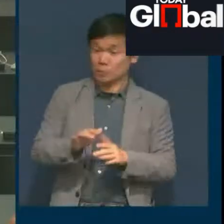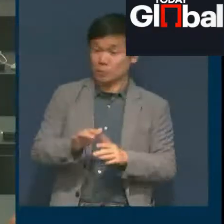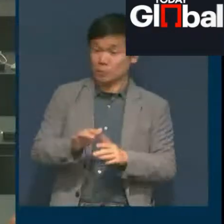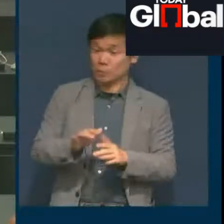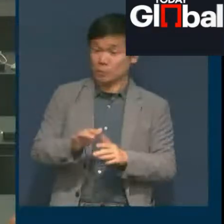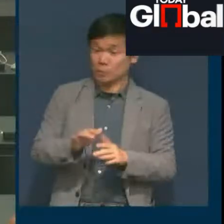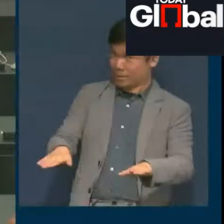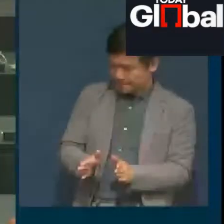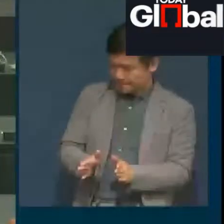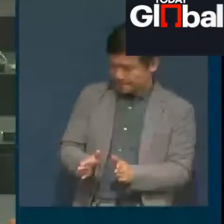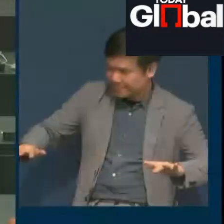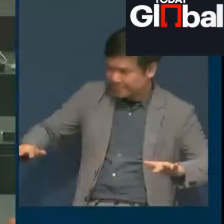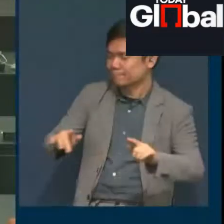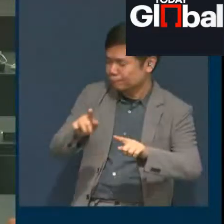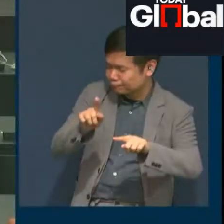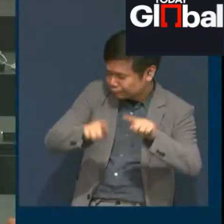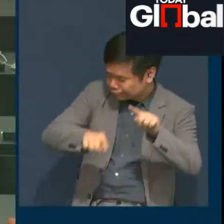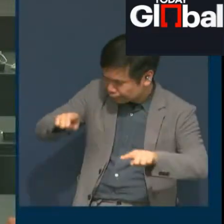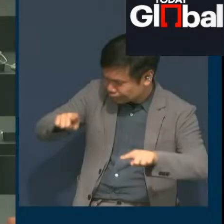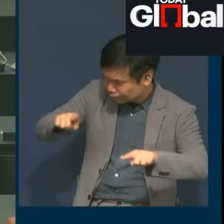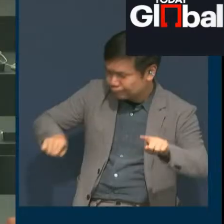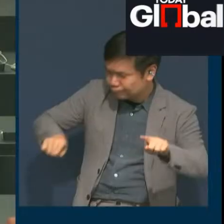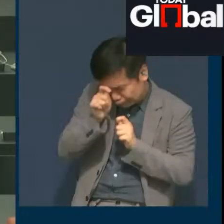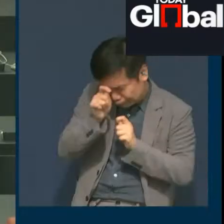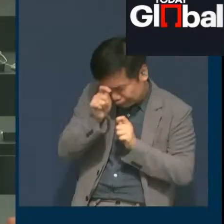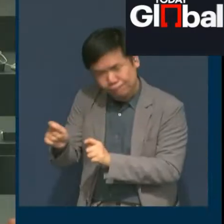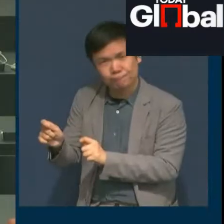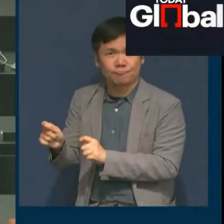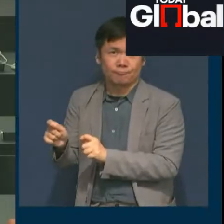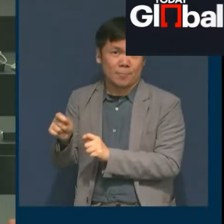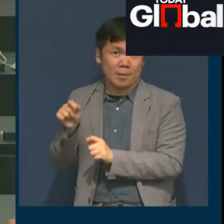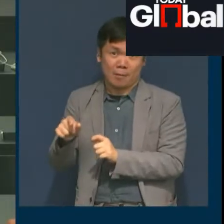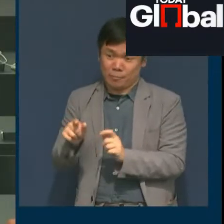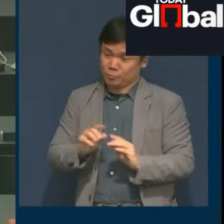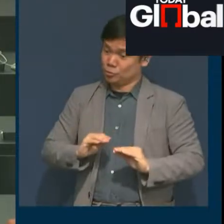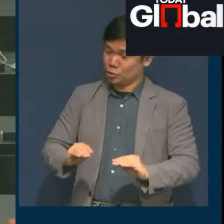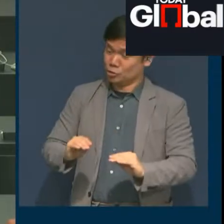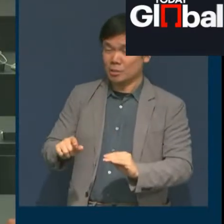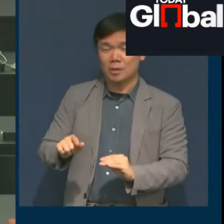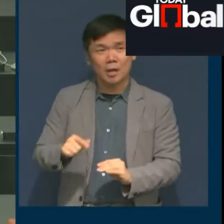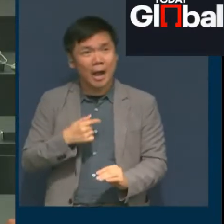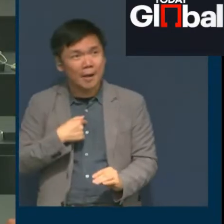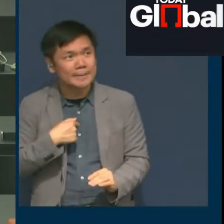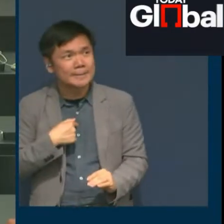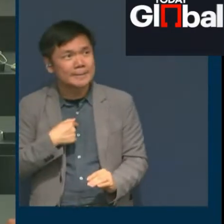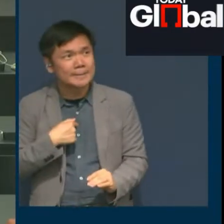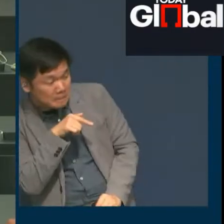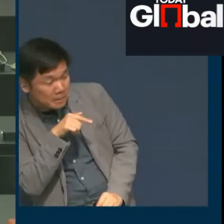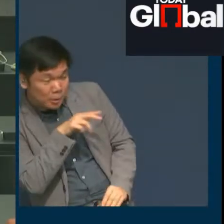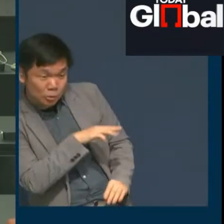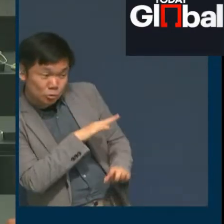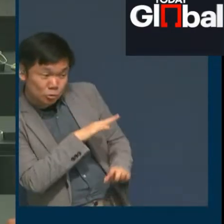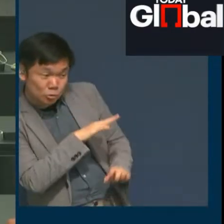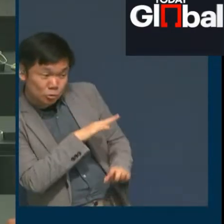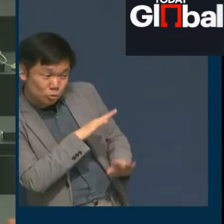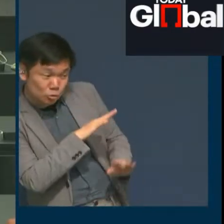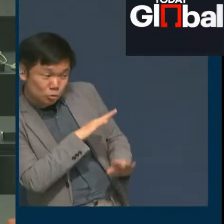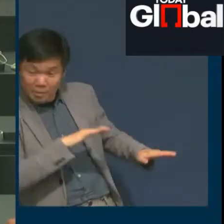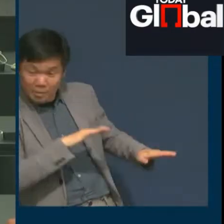and also there are different projects that reflect the values of tolerance and cooperation.